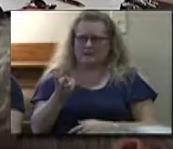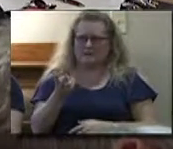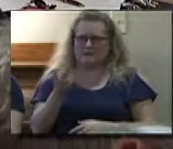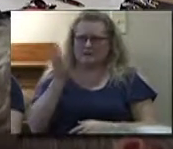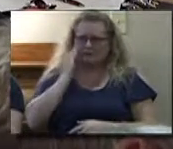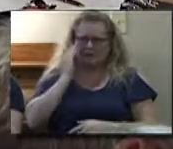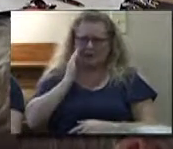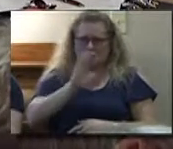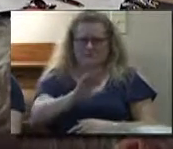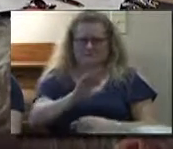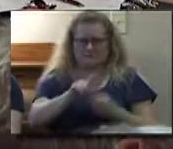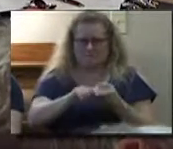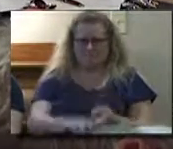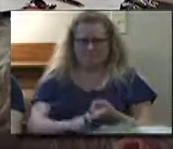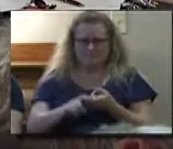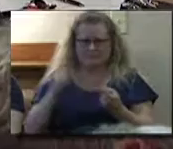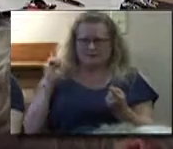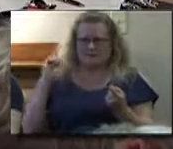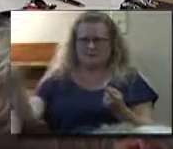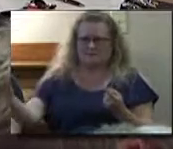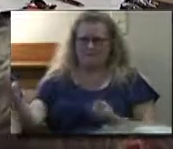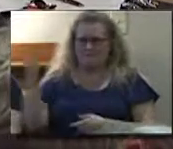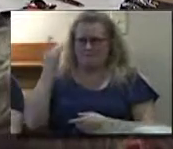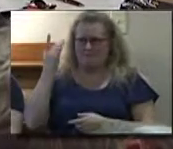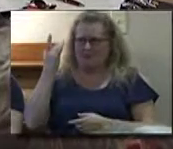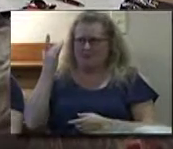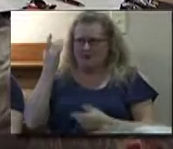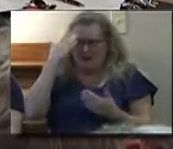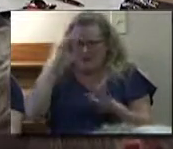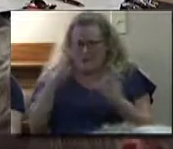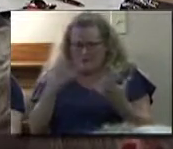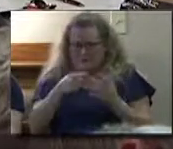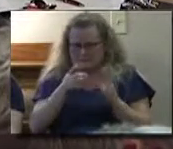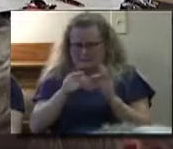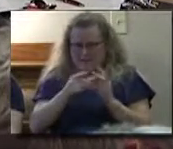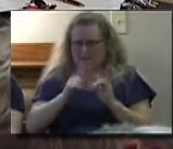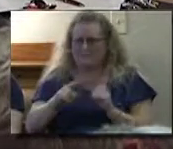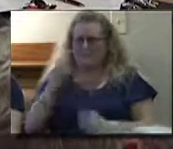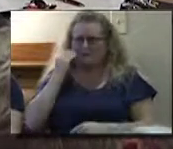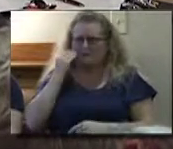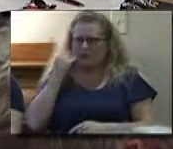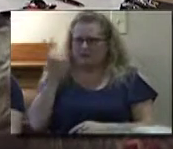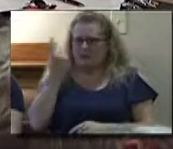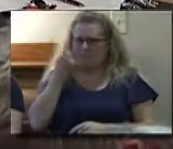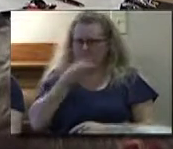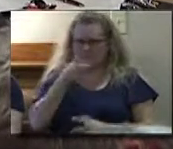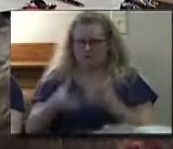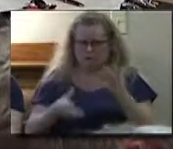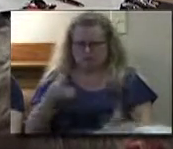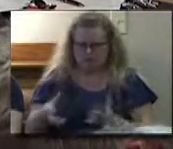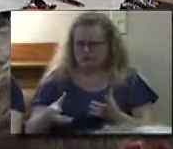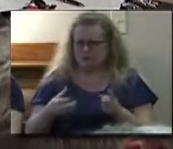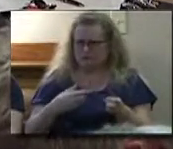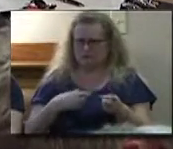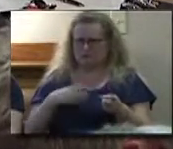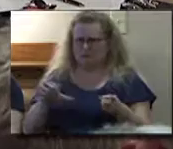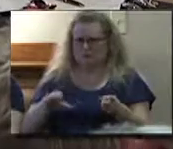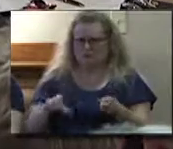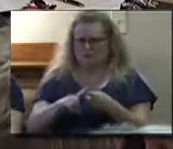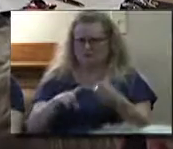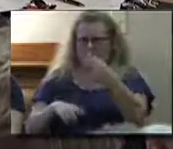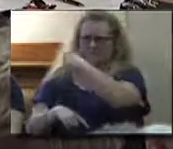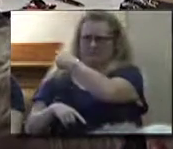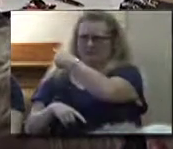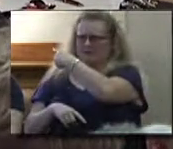his buddy's going by because of what, I don't know what he's saying, but I know that there's something that he just said. And